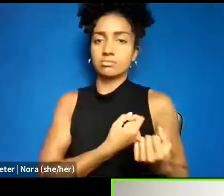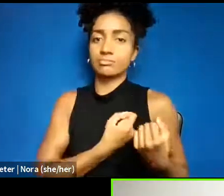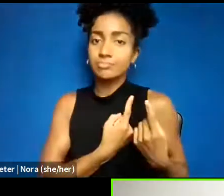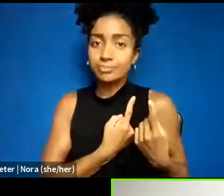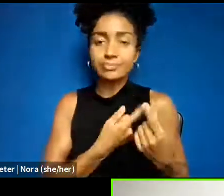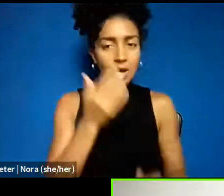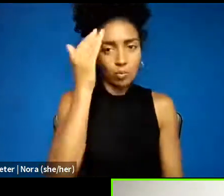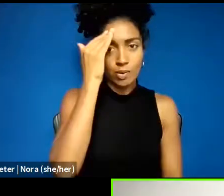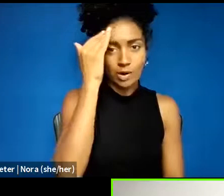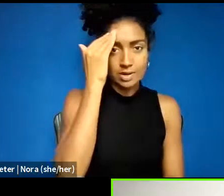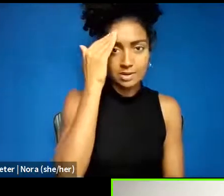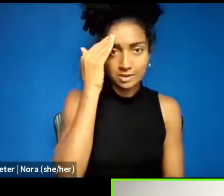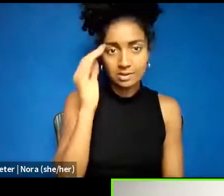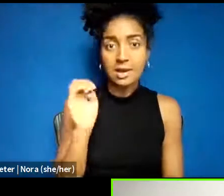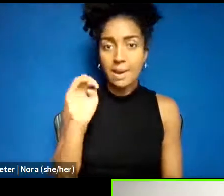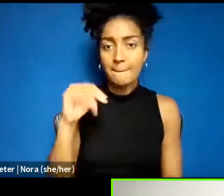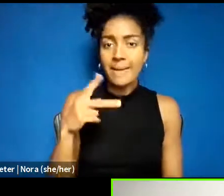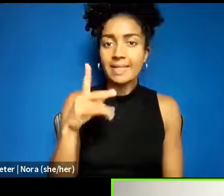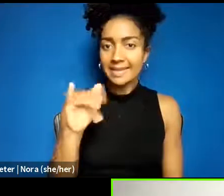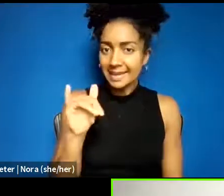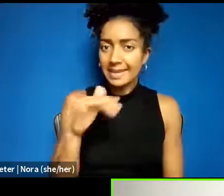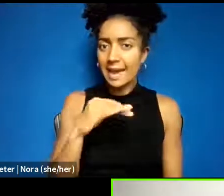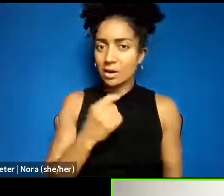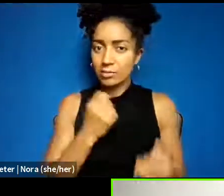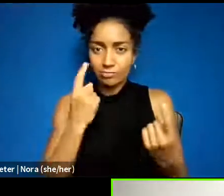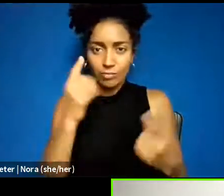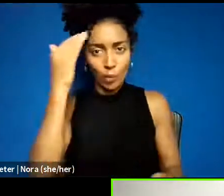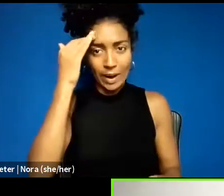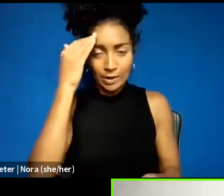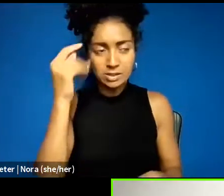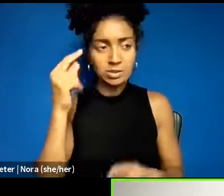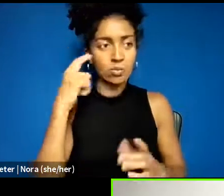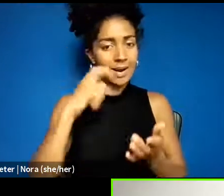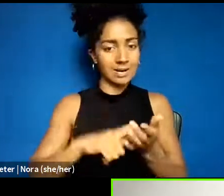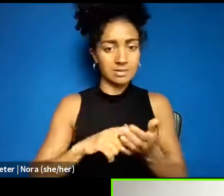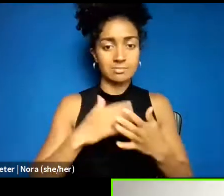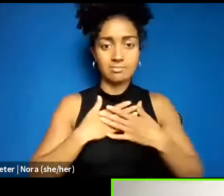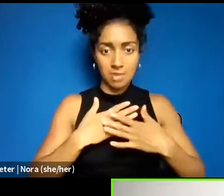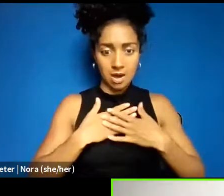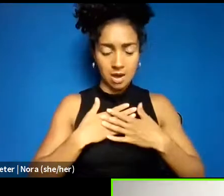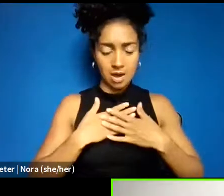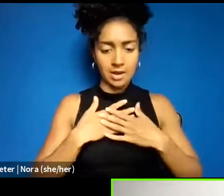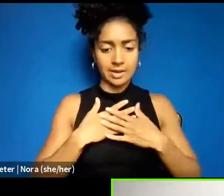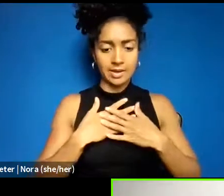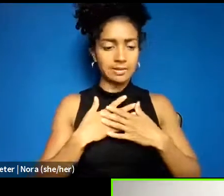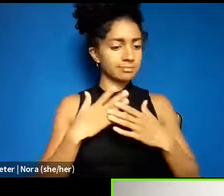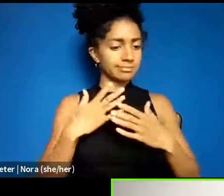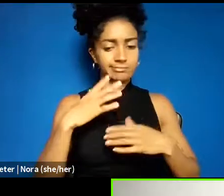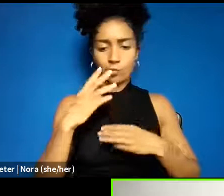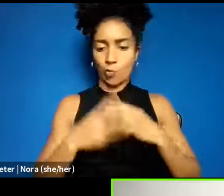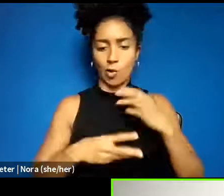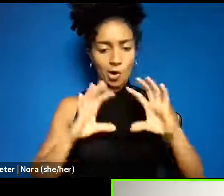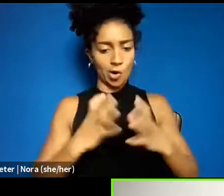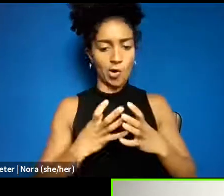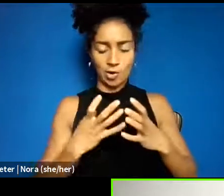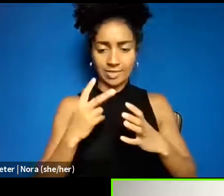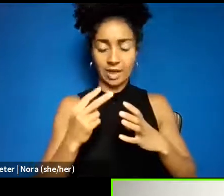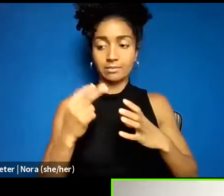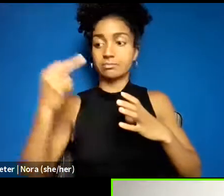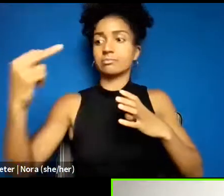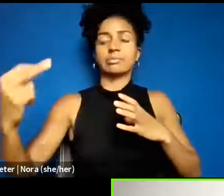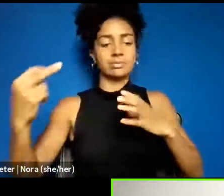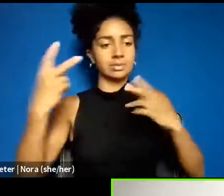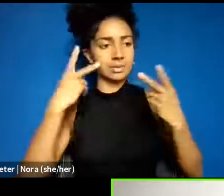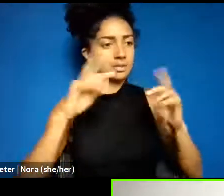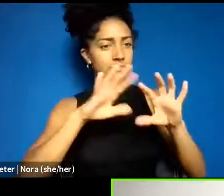outside of your own lens and understanding more about the community that you exist in and the society you exist in. One of the things that